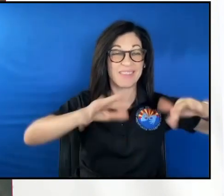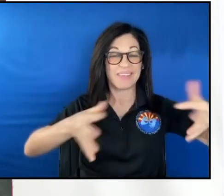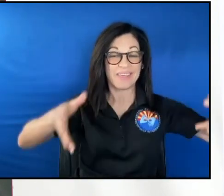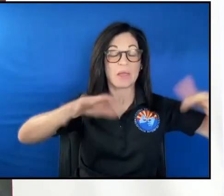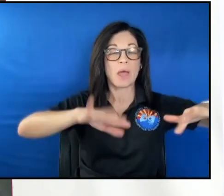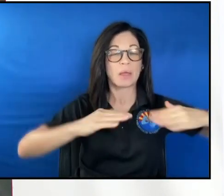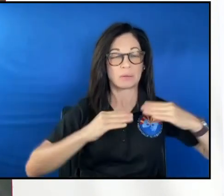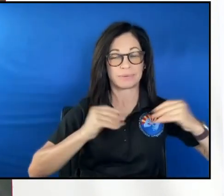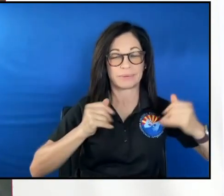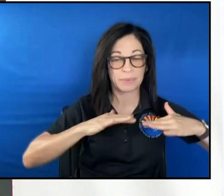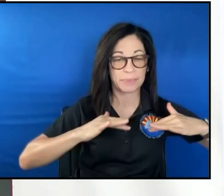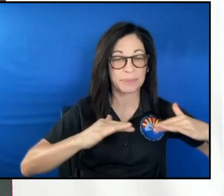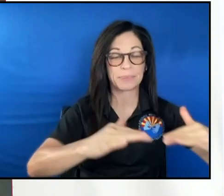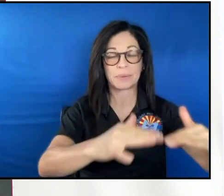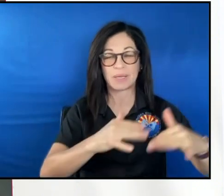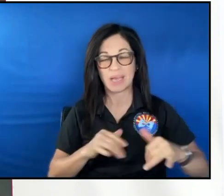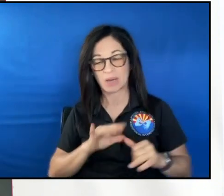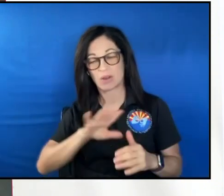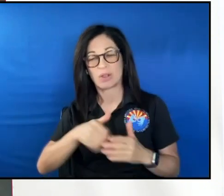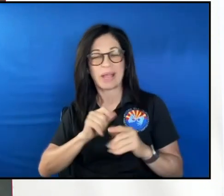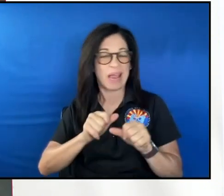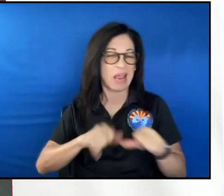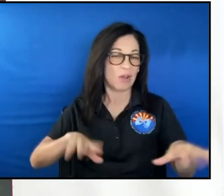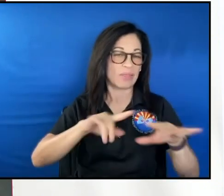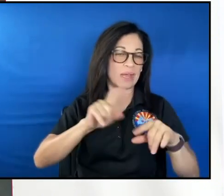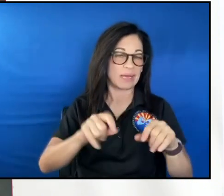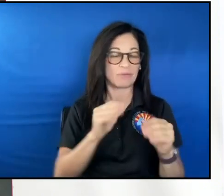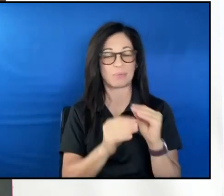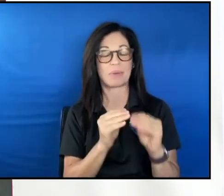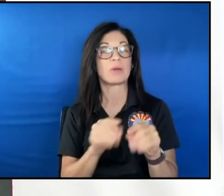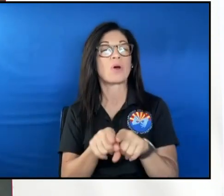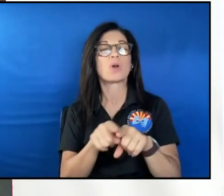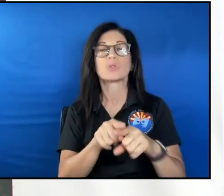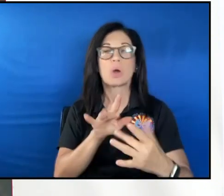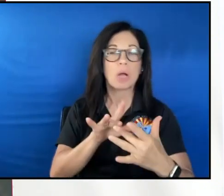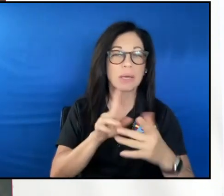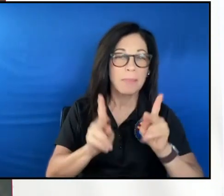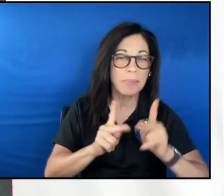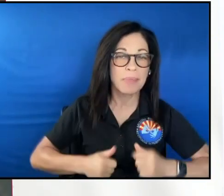public contact as they're doing that work to try to get